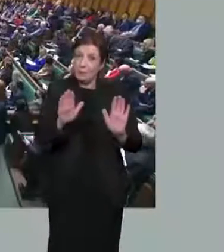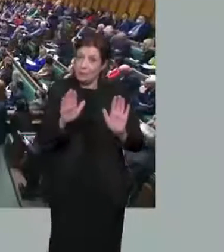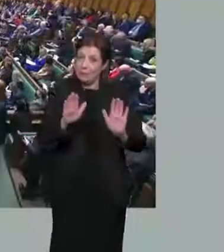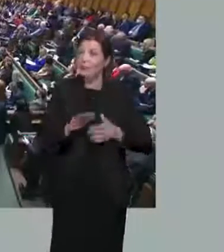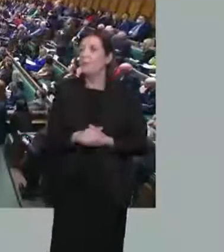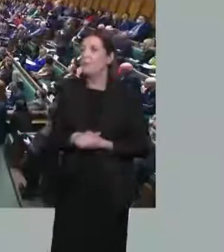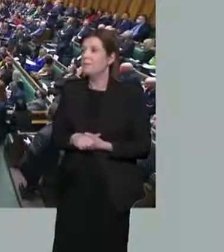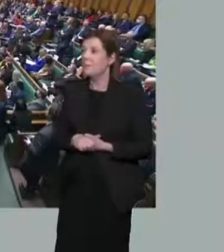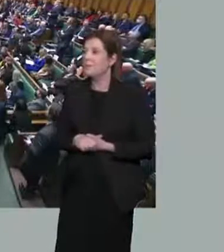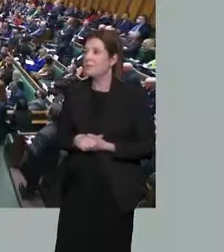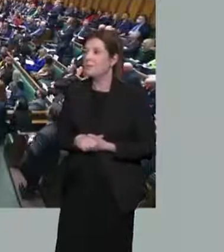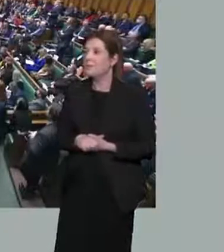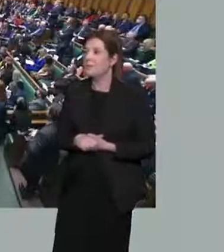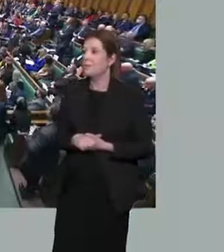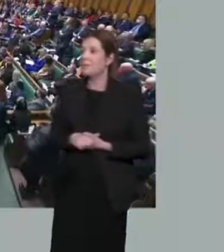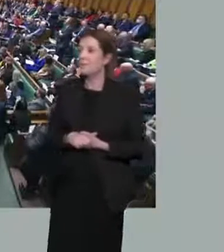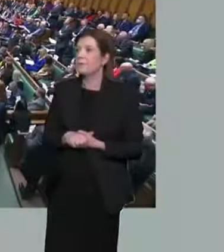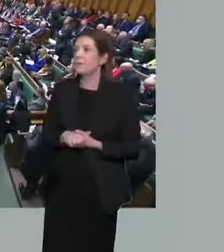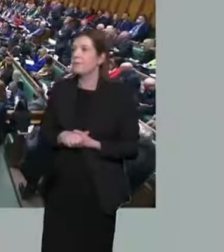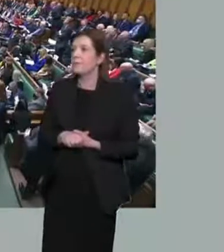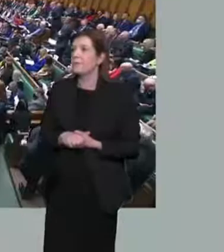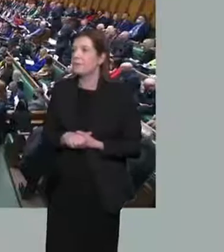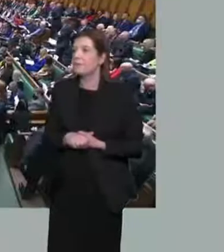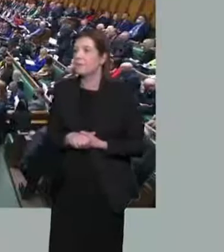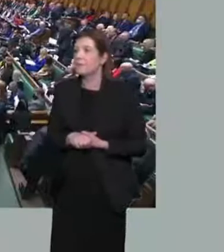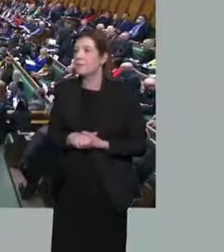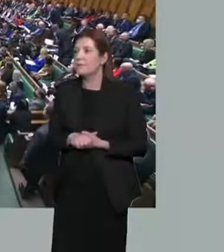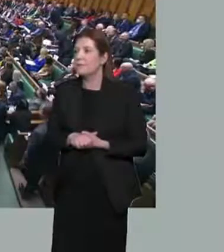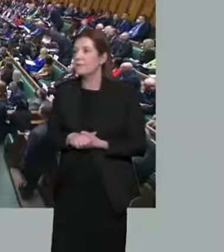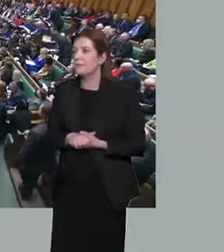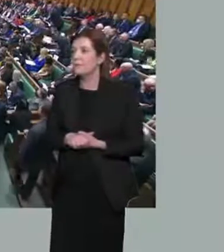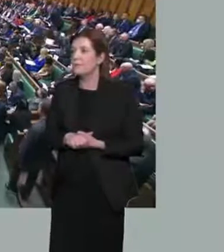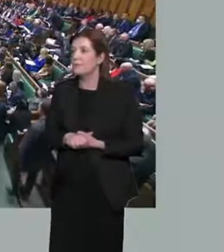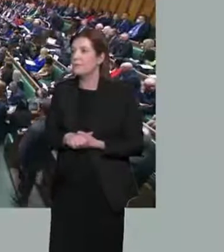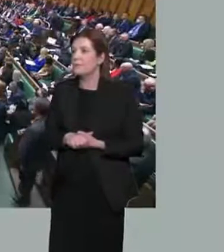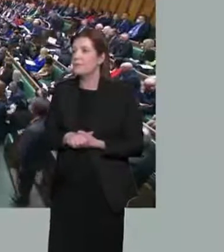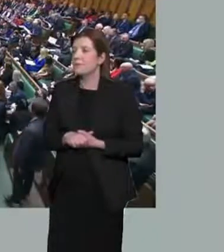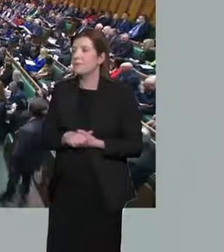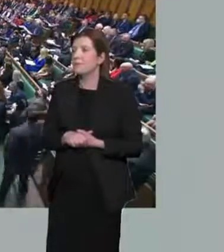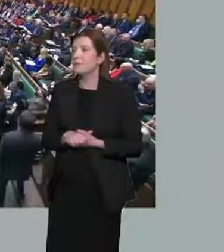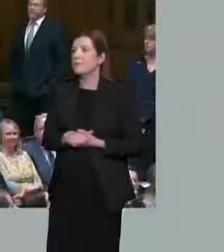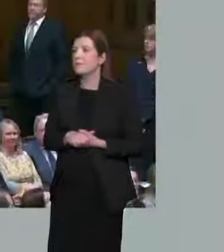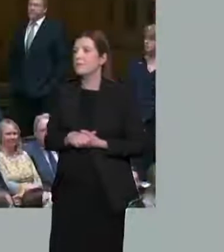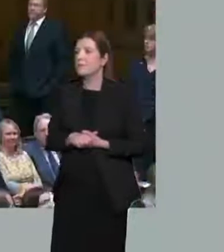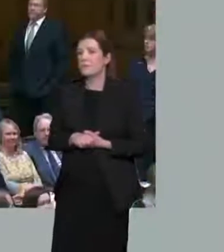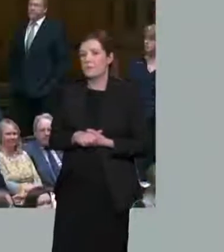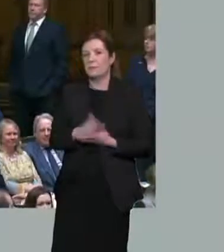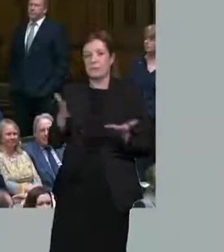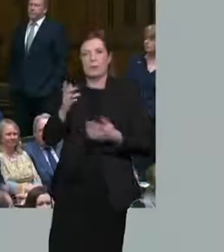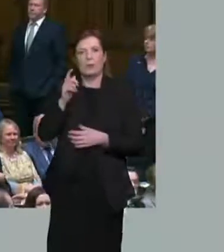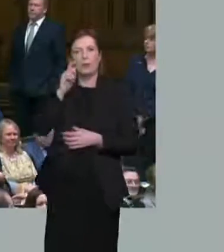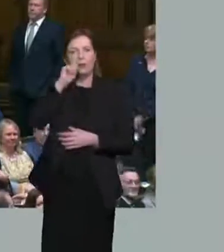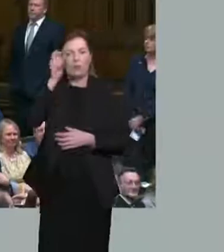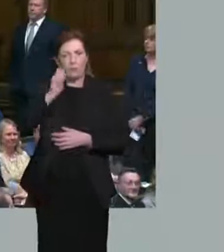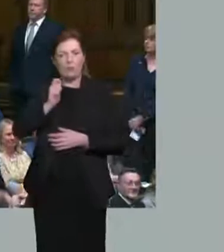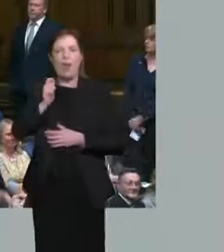Sturdy. Thank you, Mr. Speaker. I warmly welcome the improvements to our national Ukraine